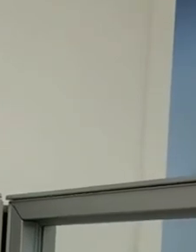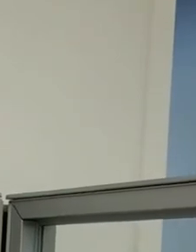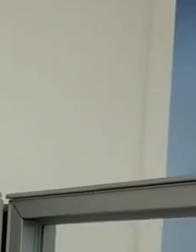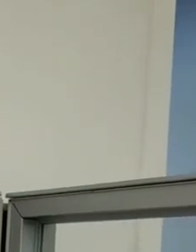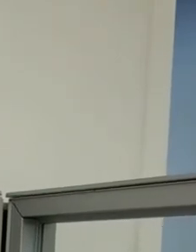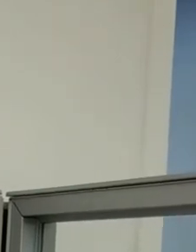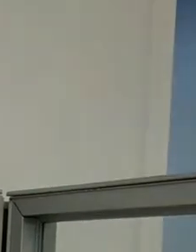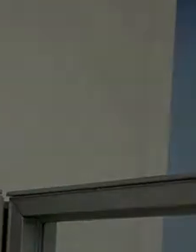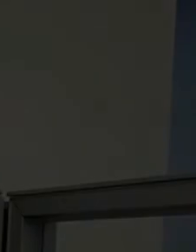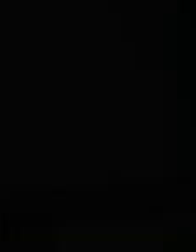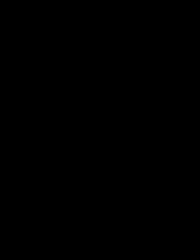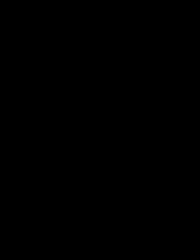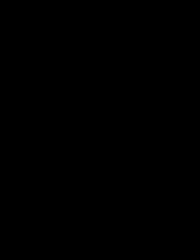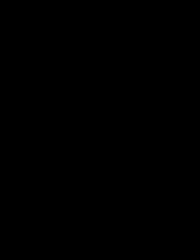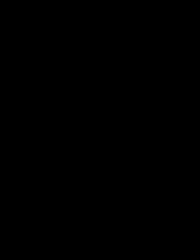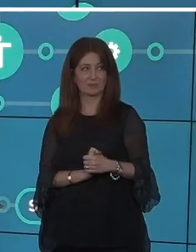catch you later.